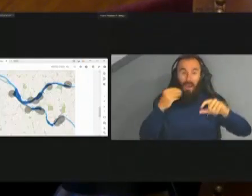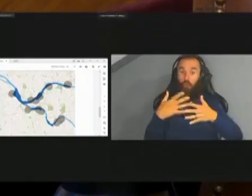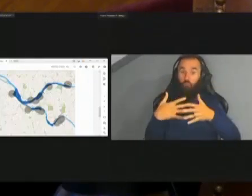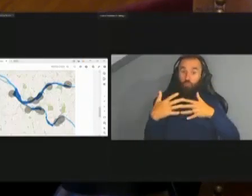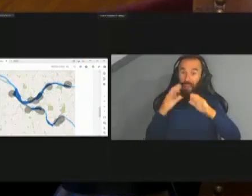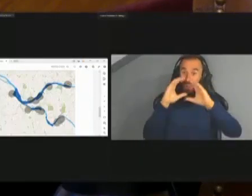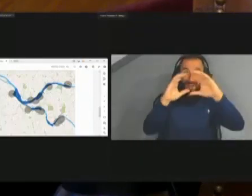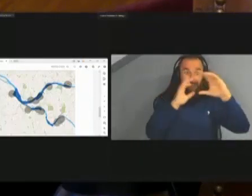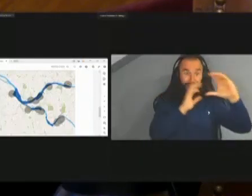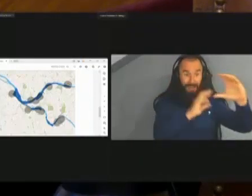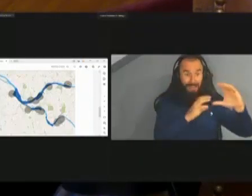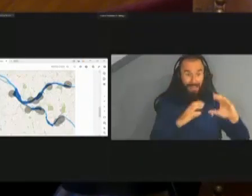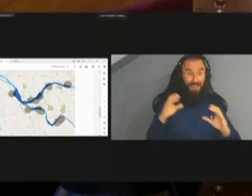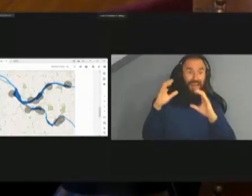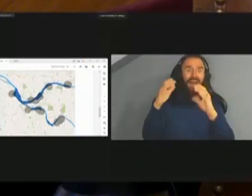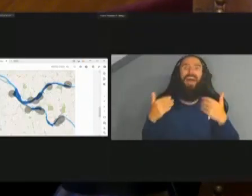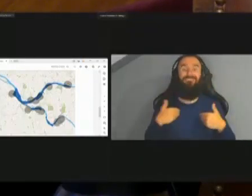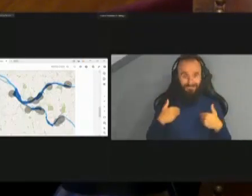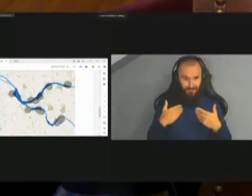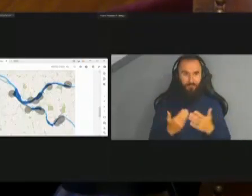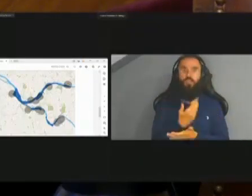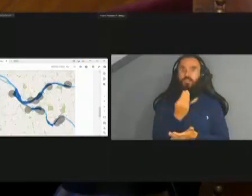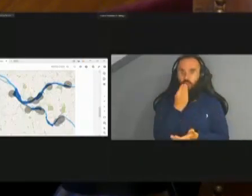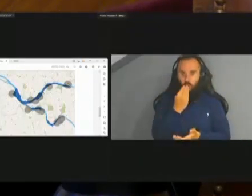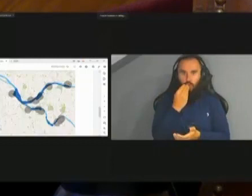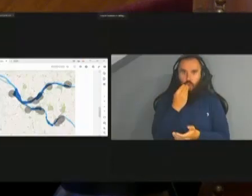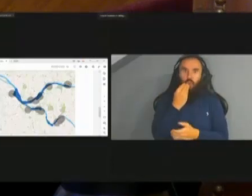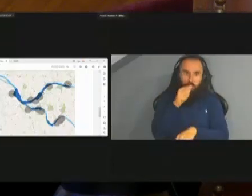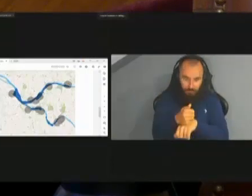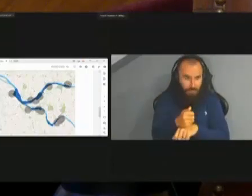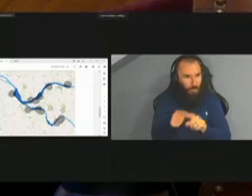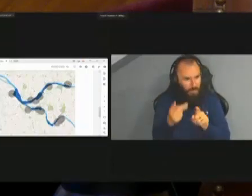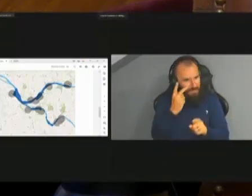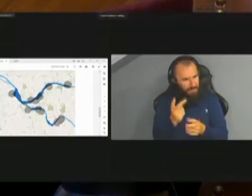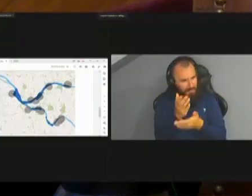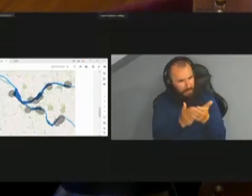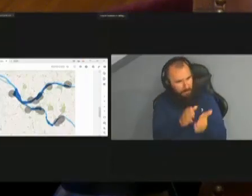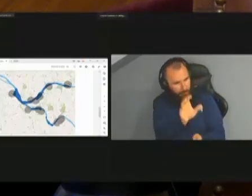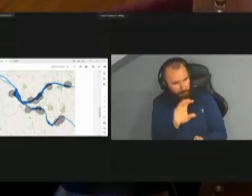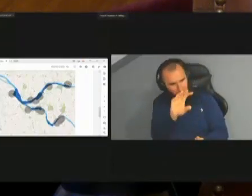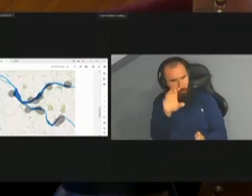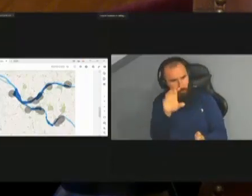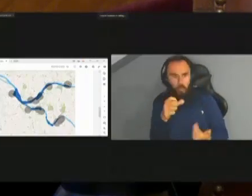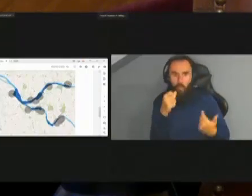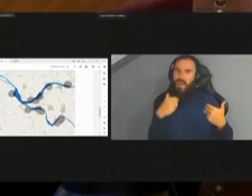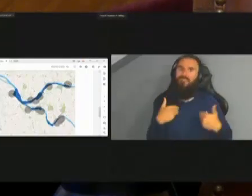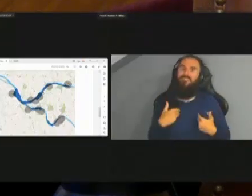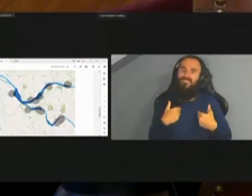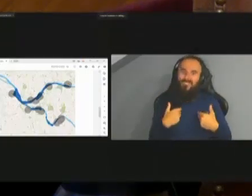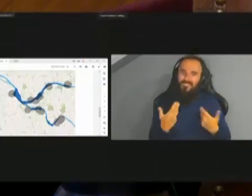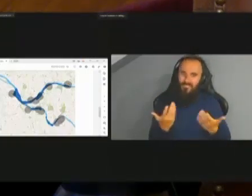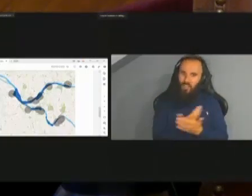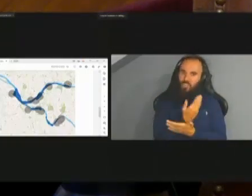do have fresh food grocery stores, but you can see that there's a significant portion of the RIV that doesn't have